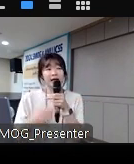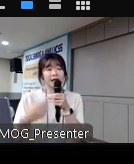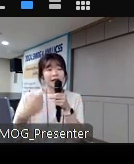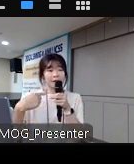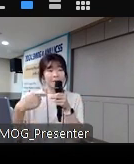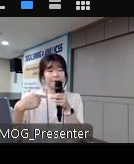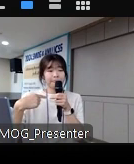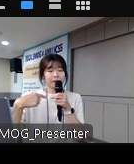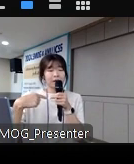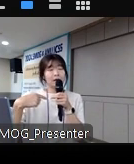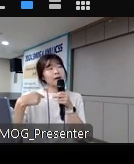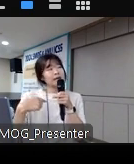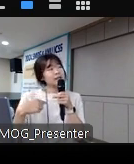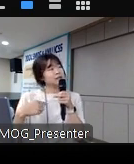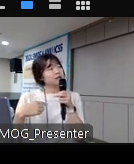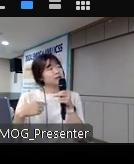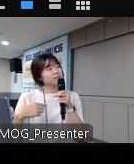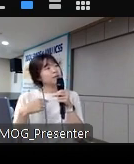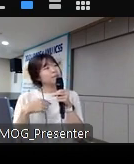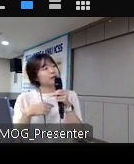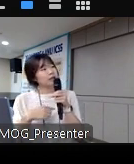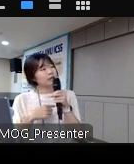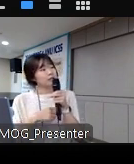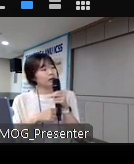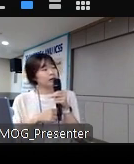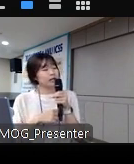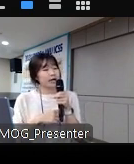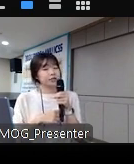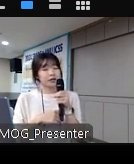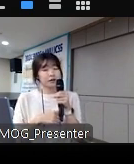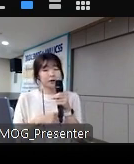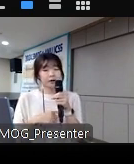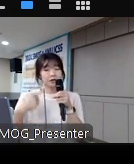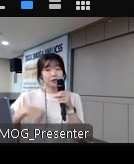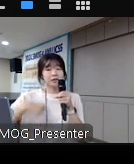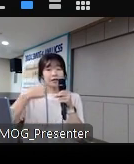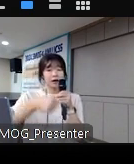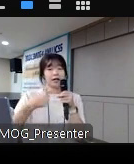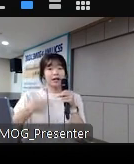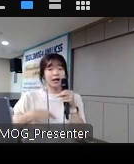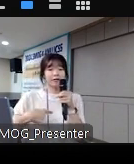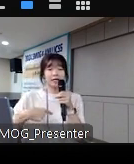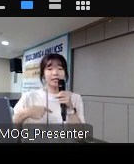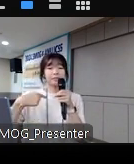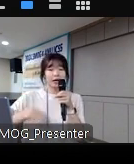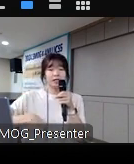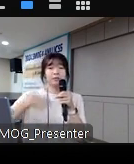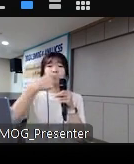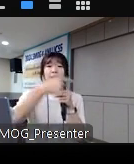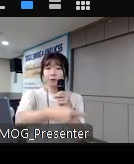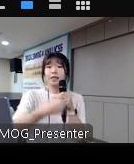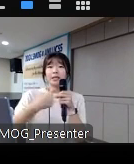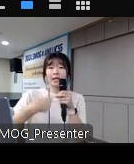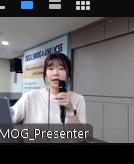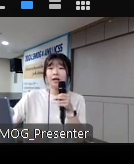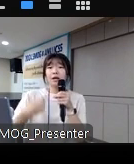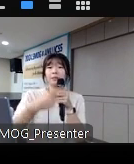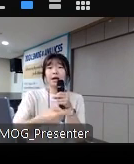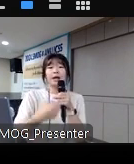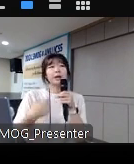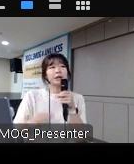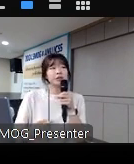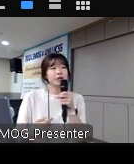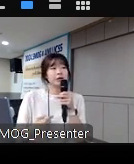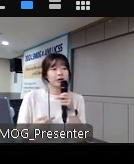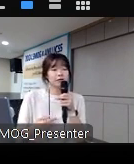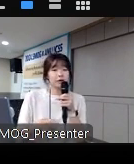that, I guess, maybe in his work, he actually empirically shows that donkey and anaphora is possible with pointing. But I